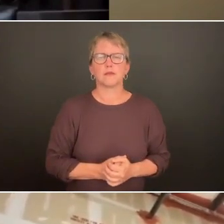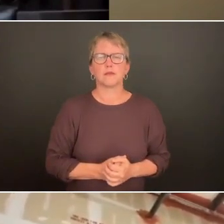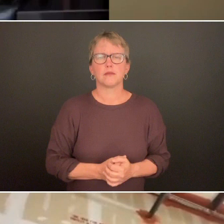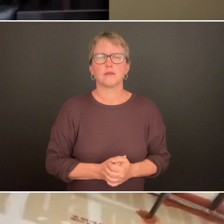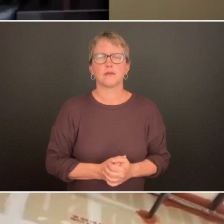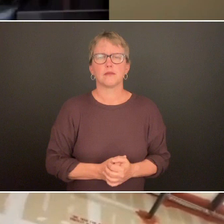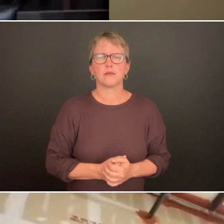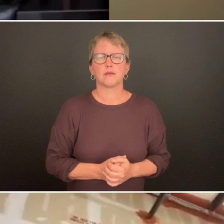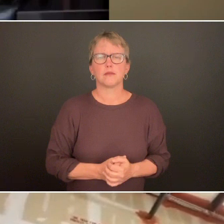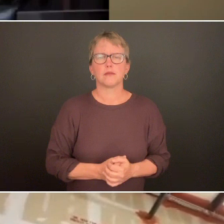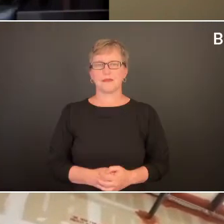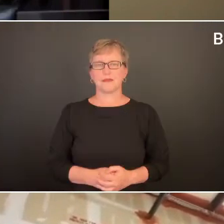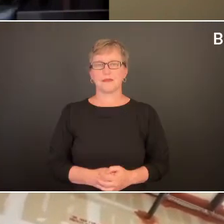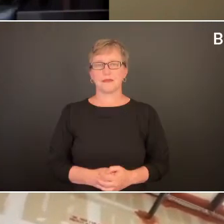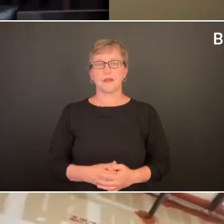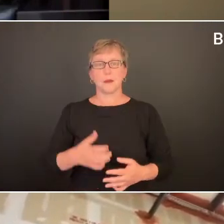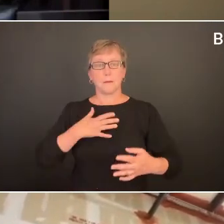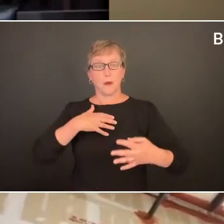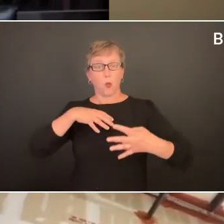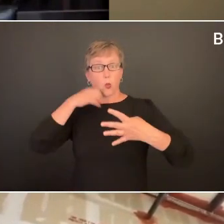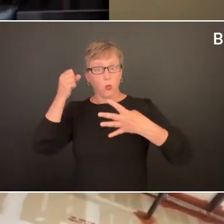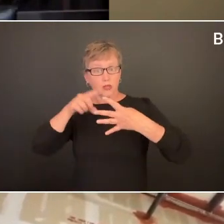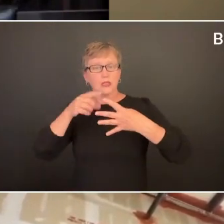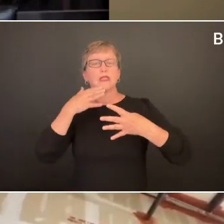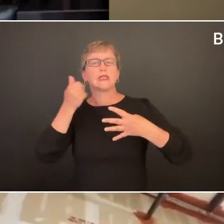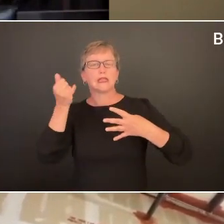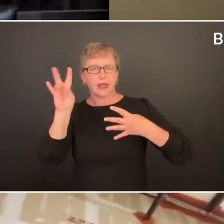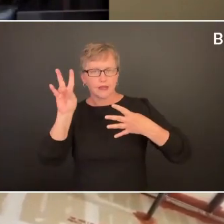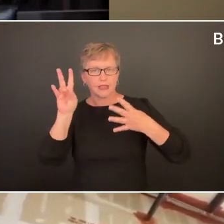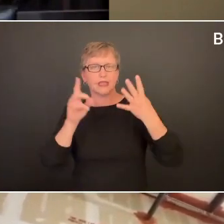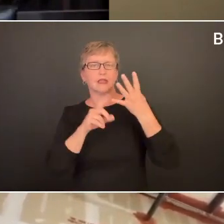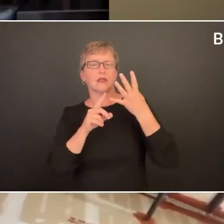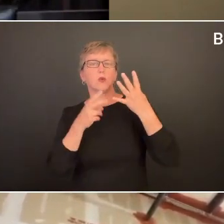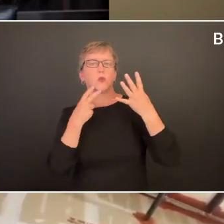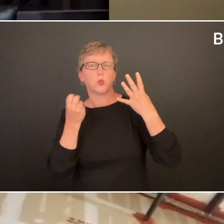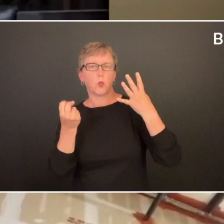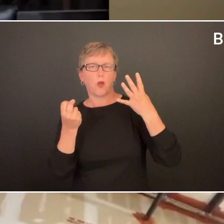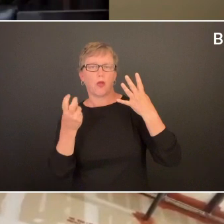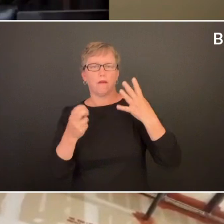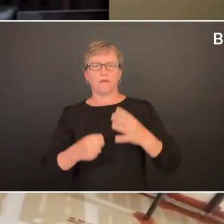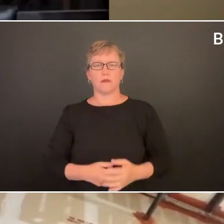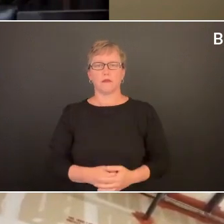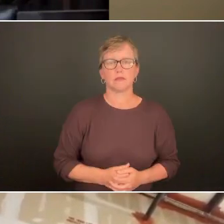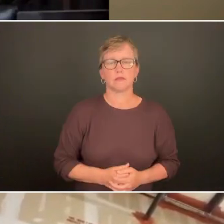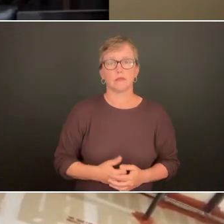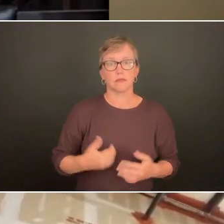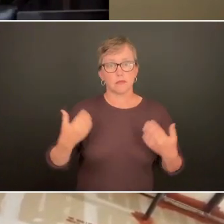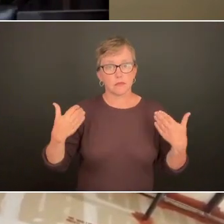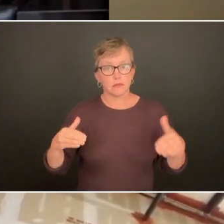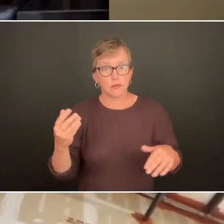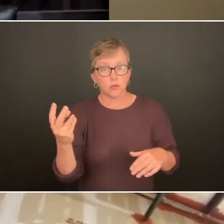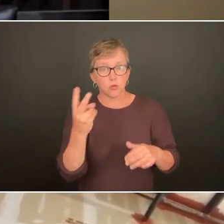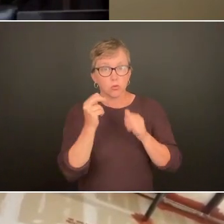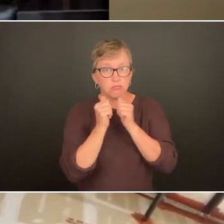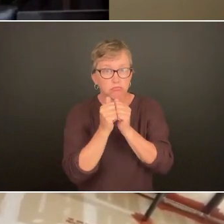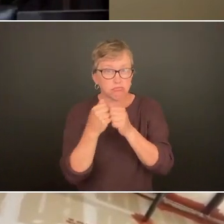your children? How old are they, Beth? My oldest is 17 and my youngest is 12. Okay. Wow. So